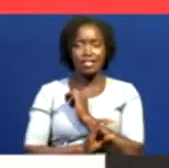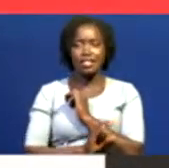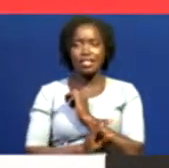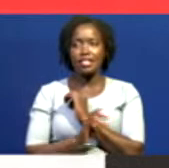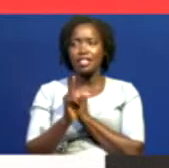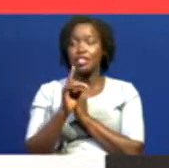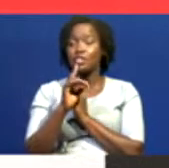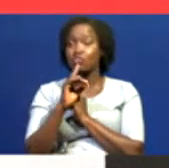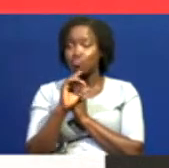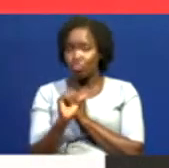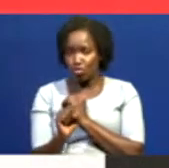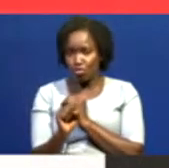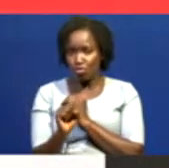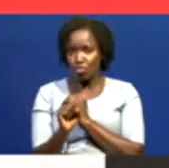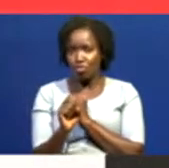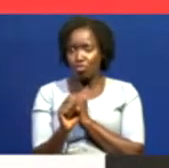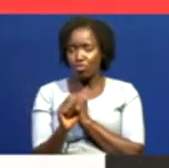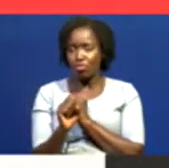so far. And